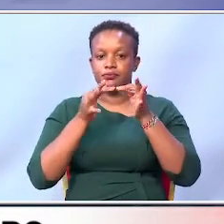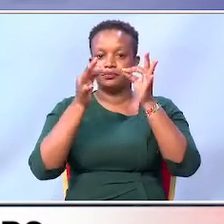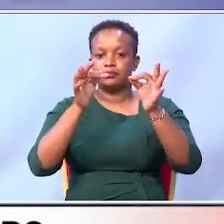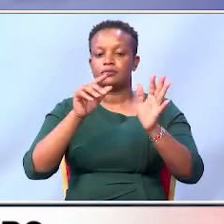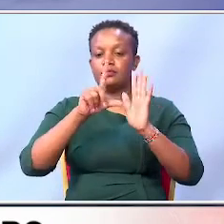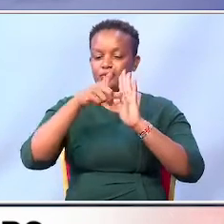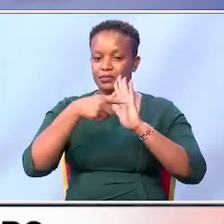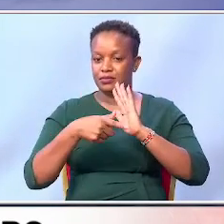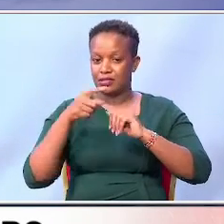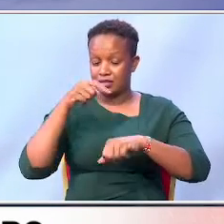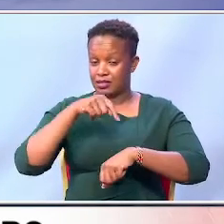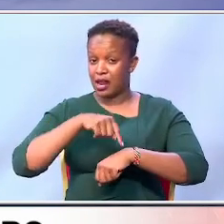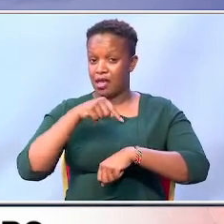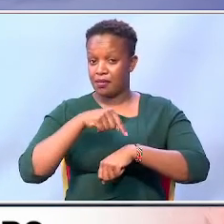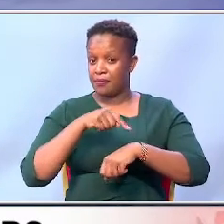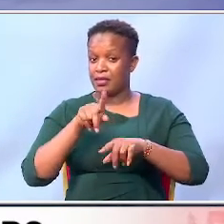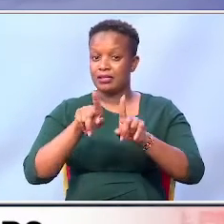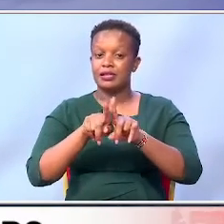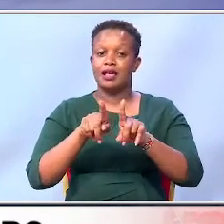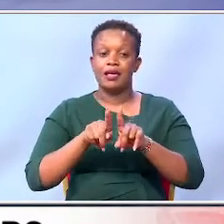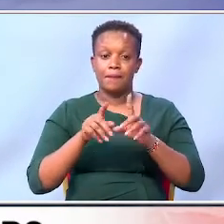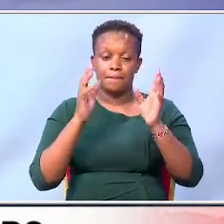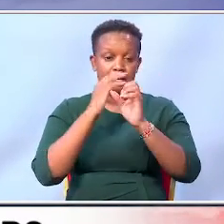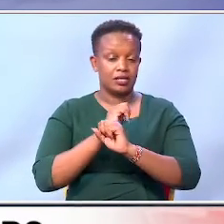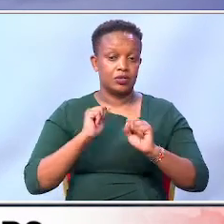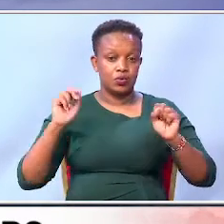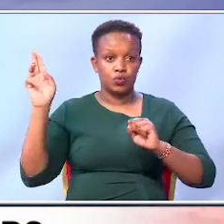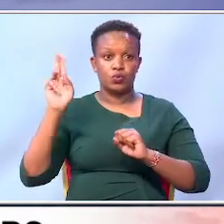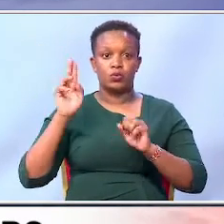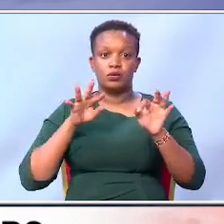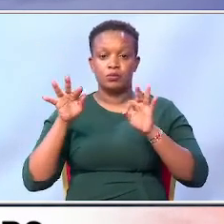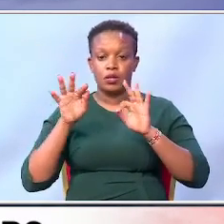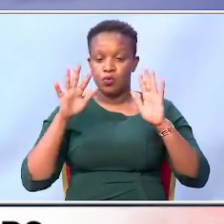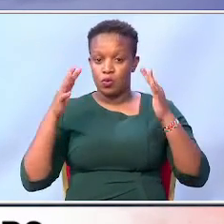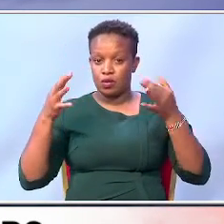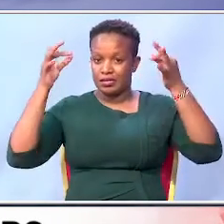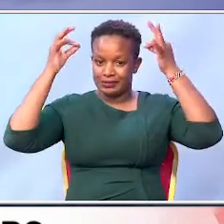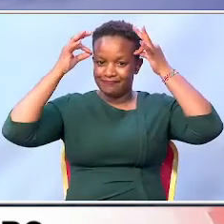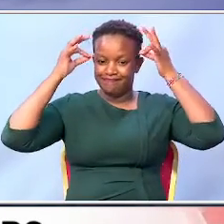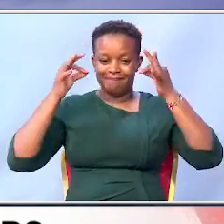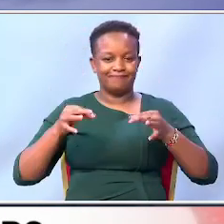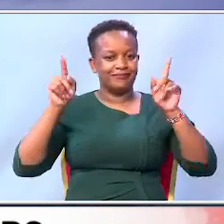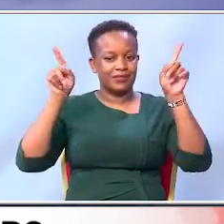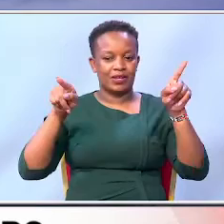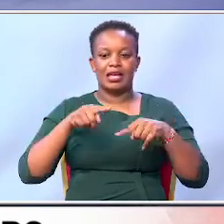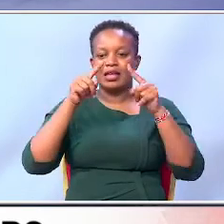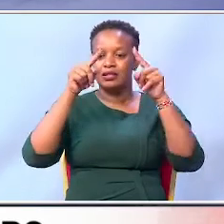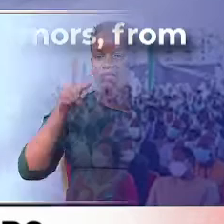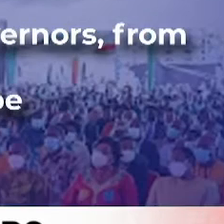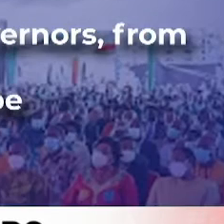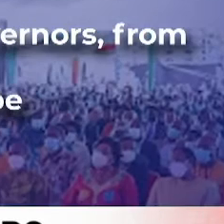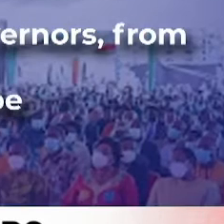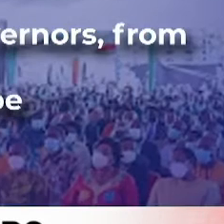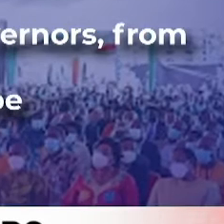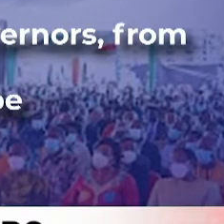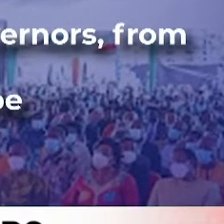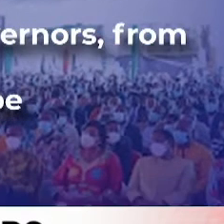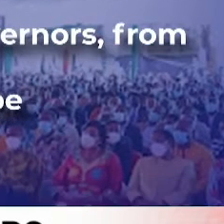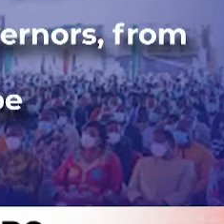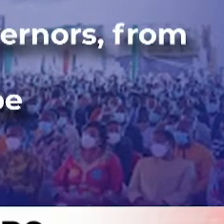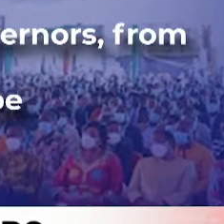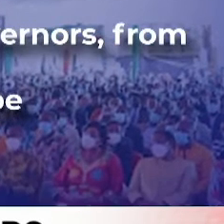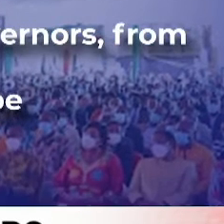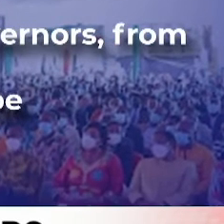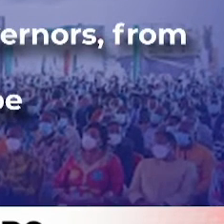a statement, President Kenyatta said that he had decided to put off the meeting following wide consultations. He